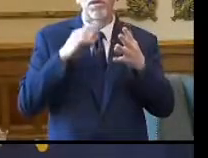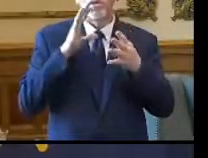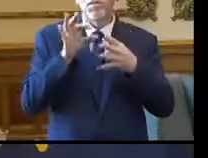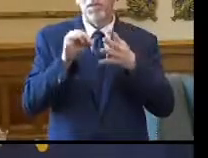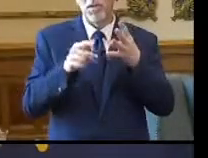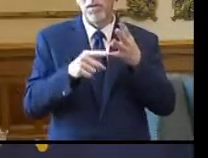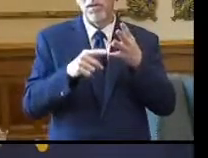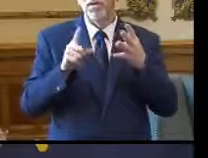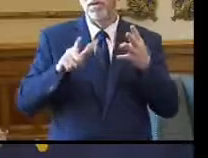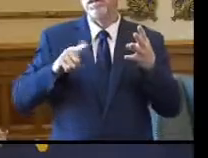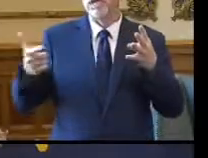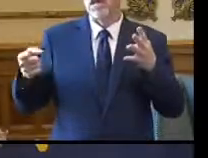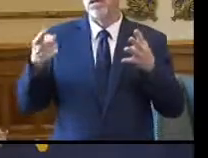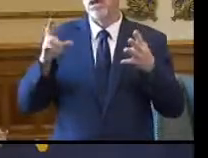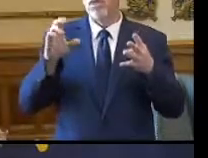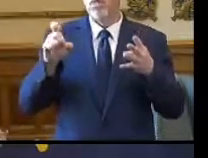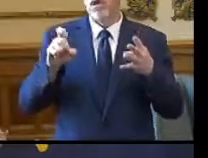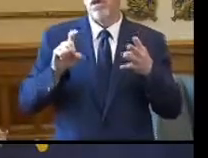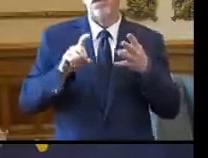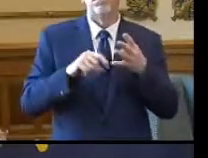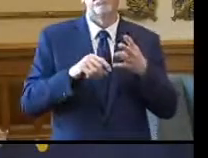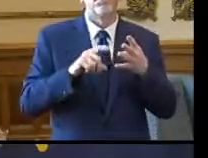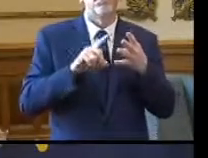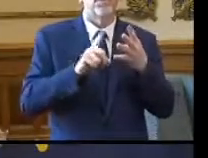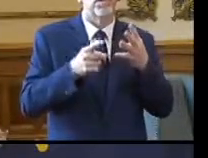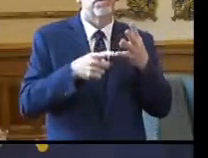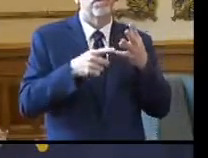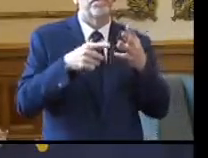Dr. Box for her updates,